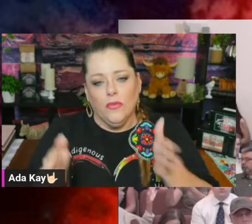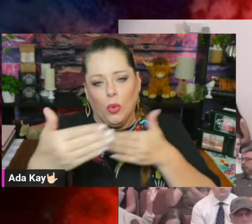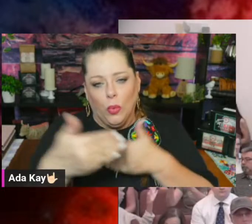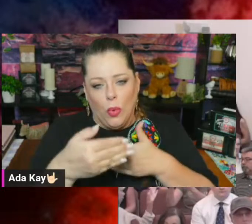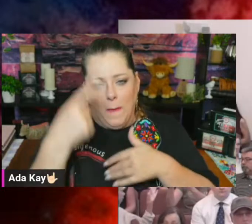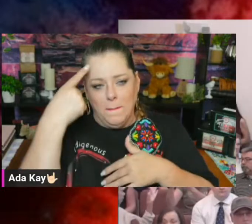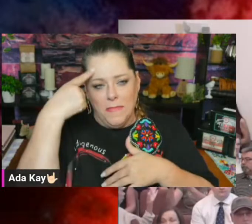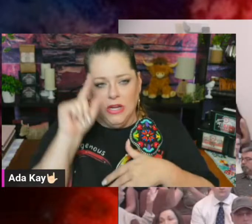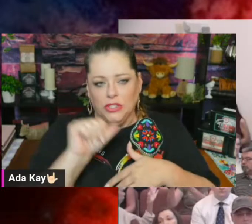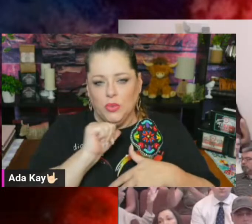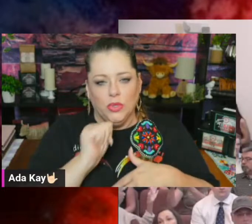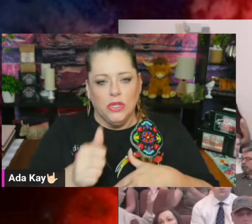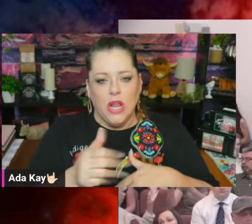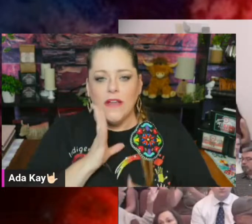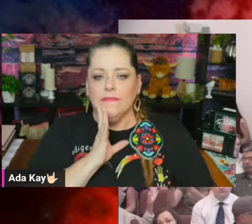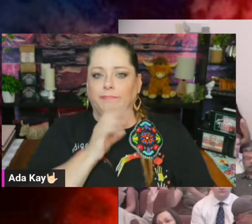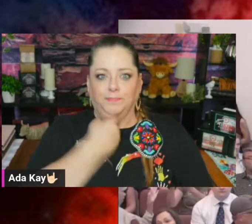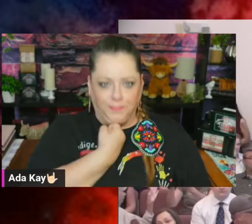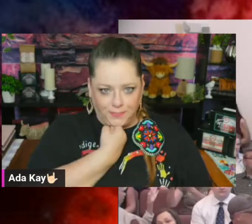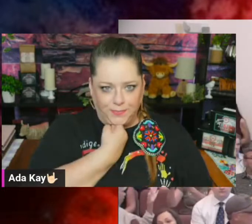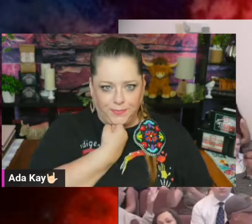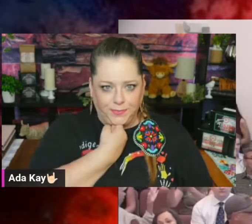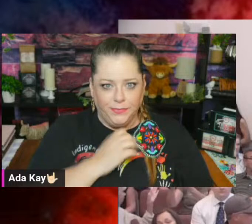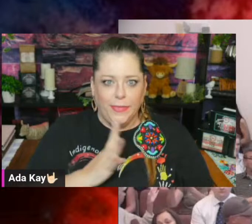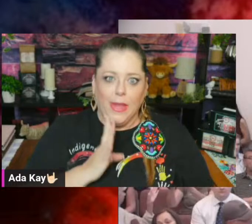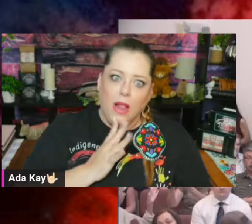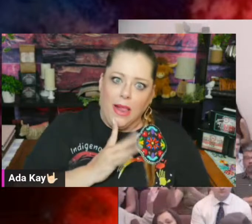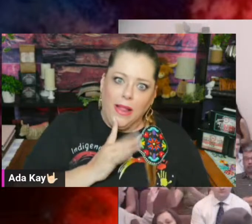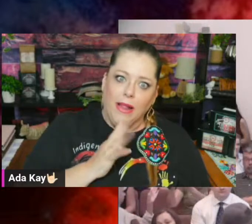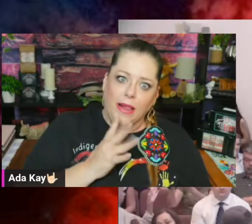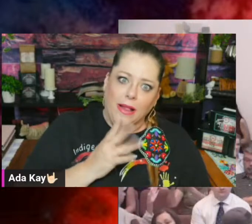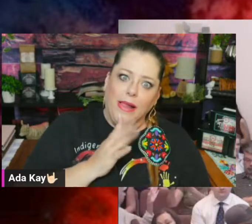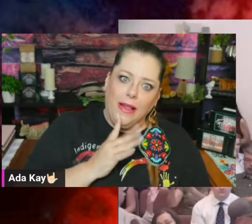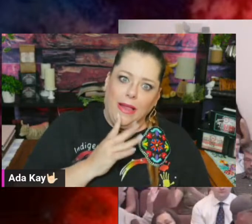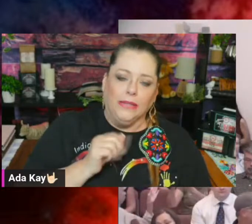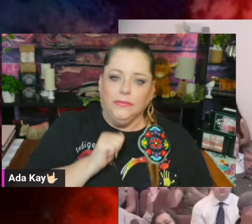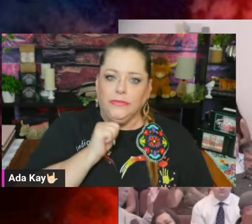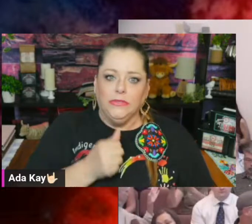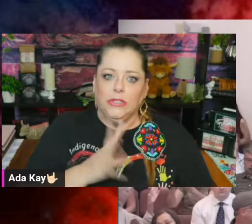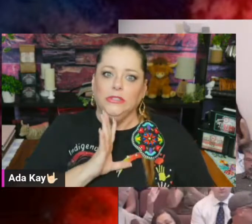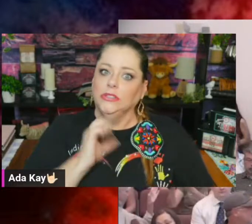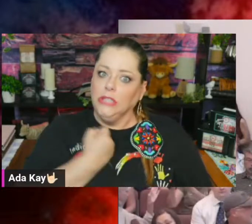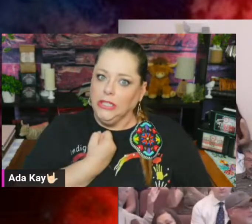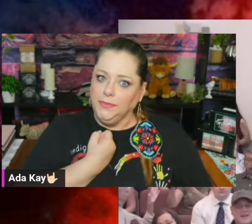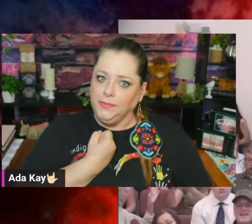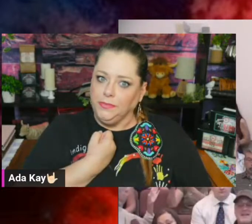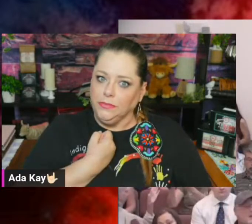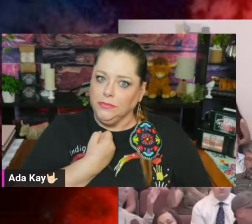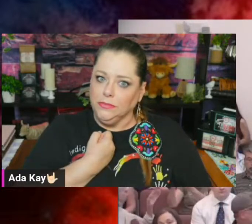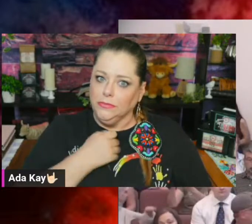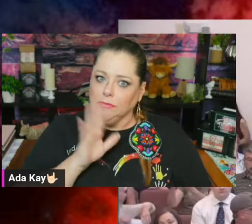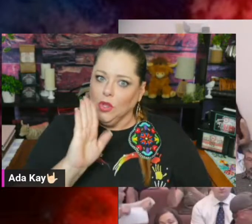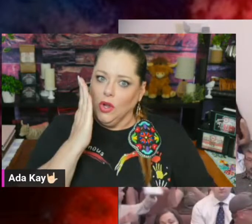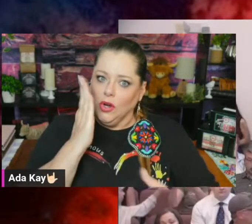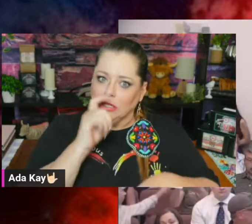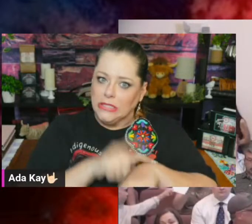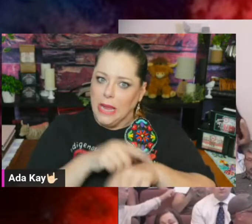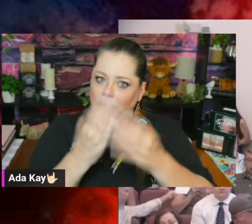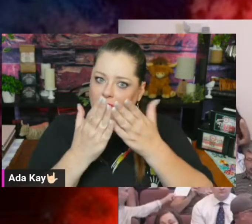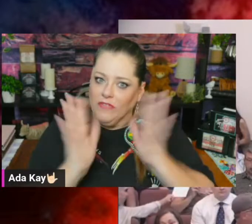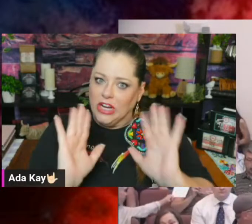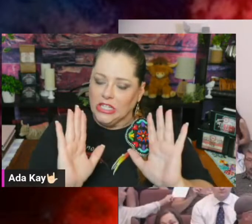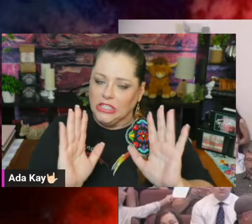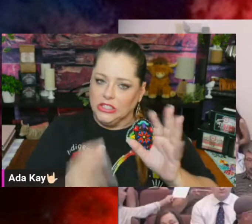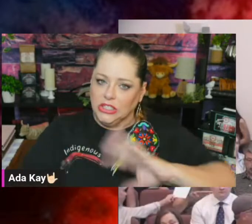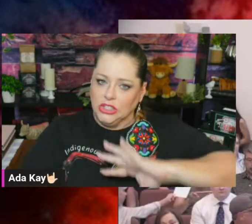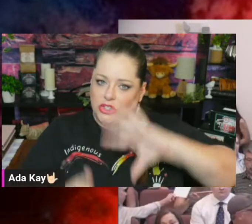me while everyone else does the same thing. Ms. O'Donnell, Do you not see that? Ms. O'Donnell, you're disruptive to the meeting. We just